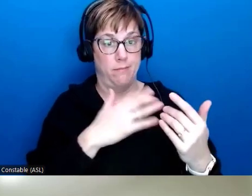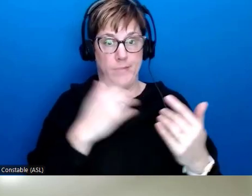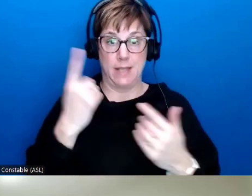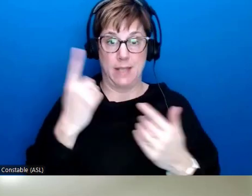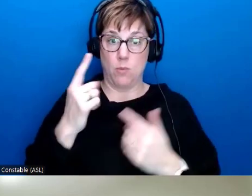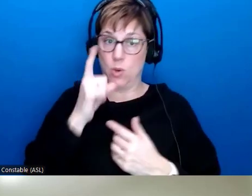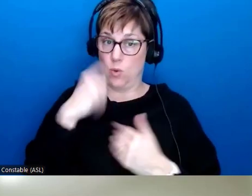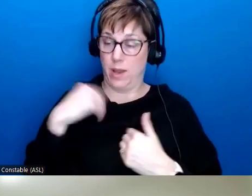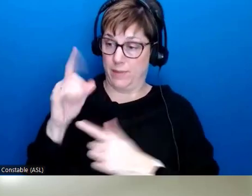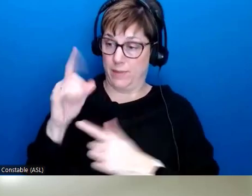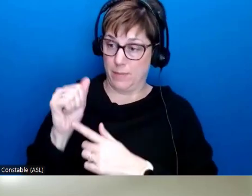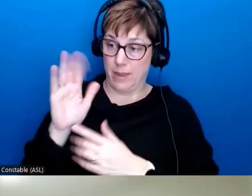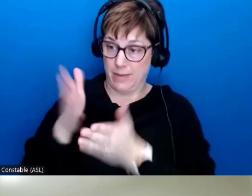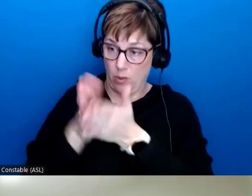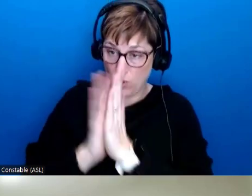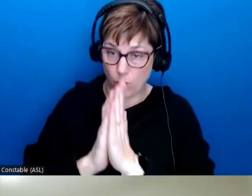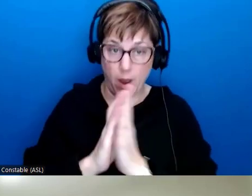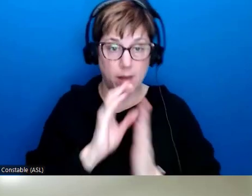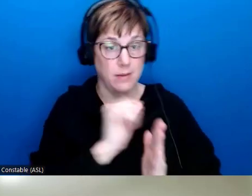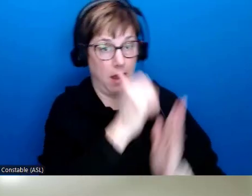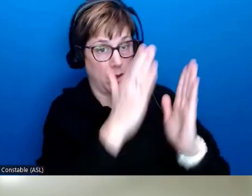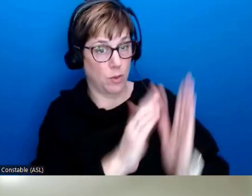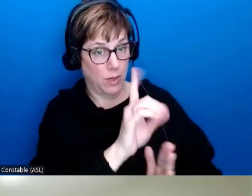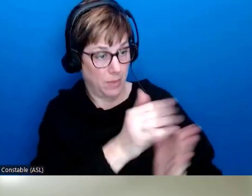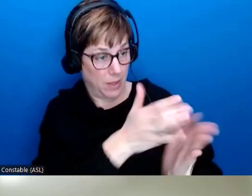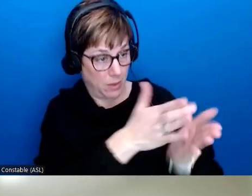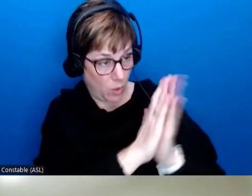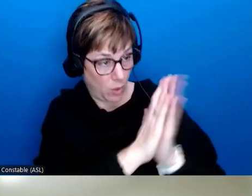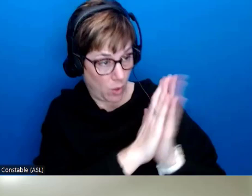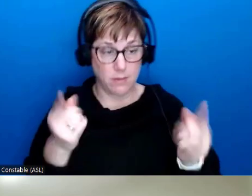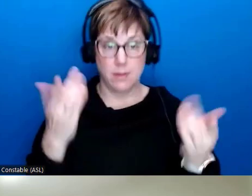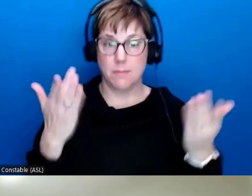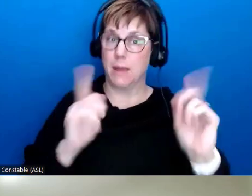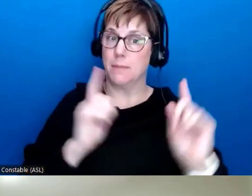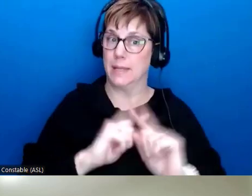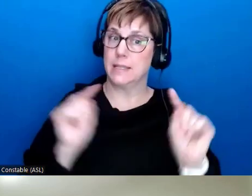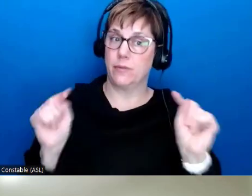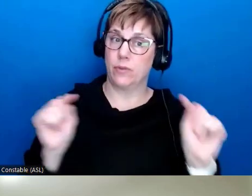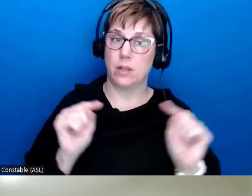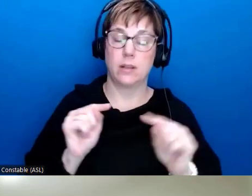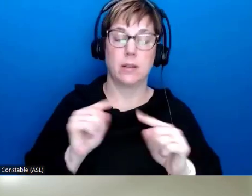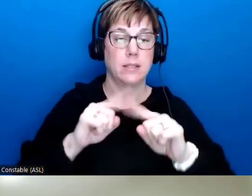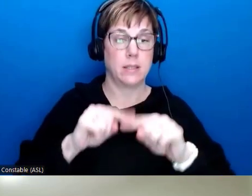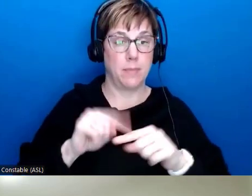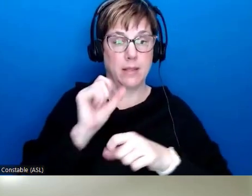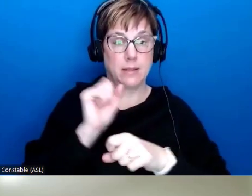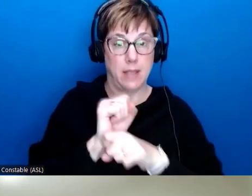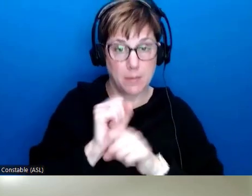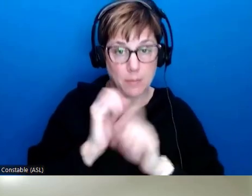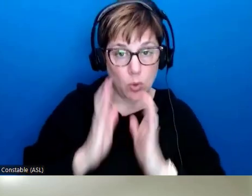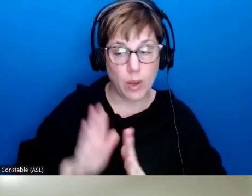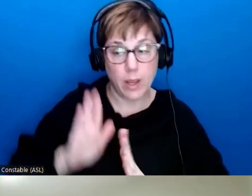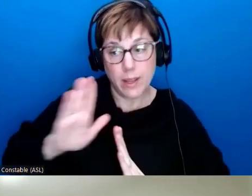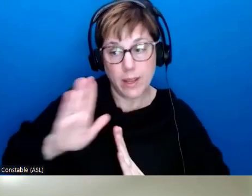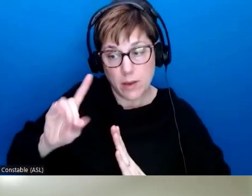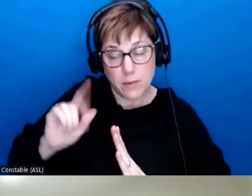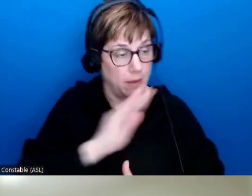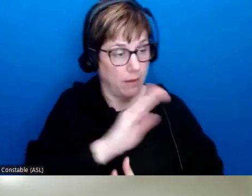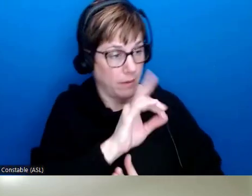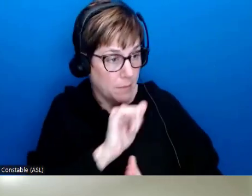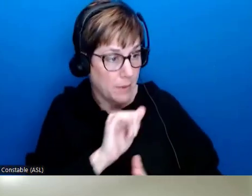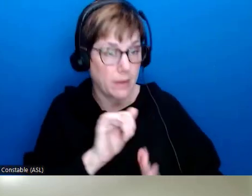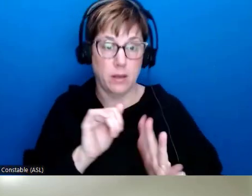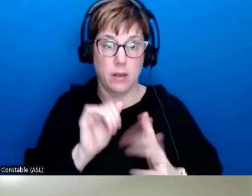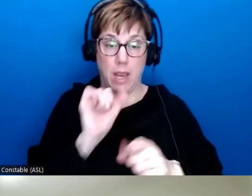else with another disability. So it really depends on the employee with a specific disability and also on what the